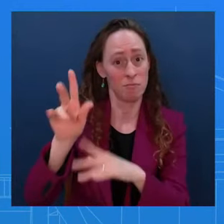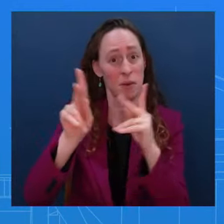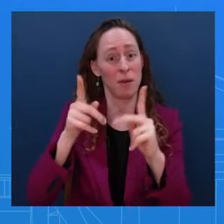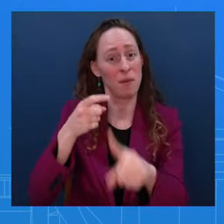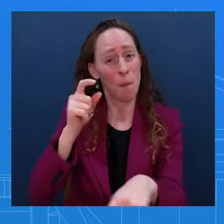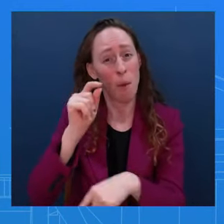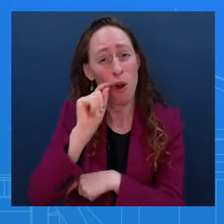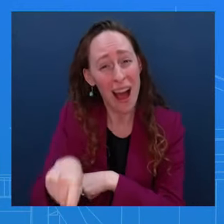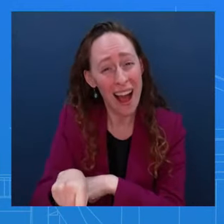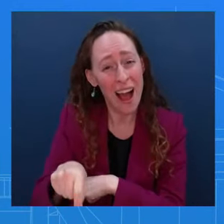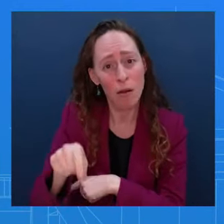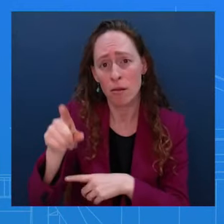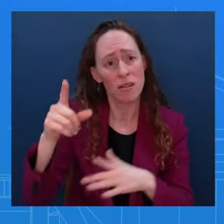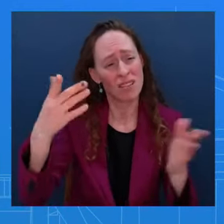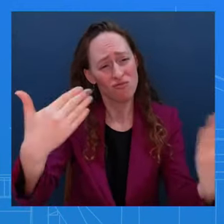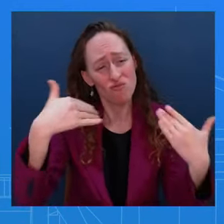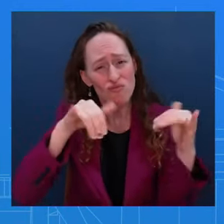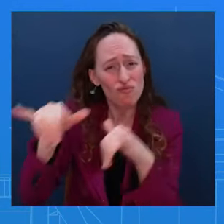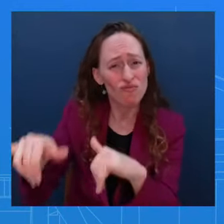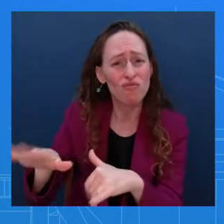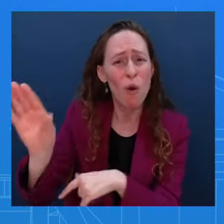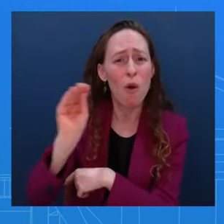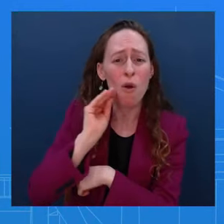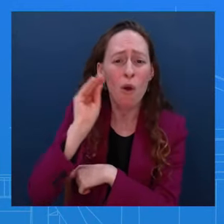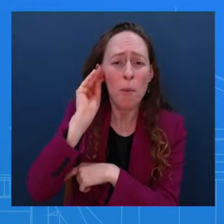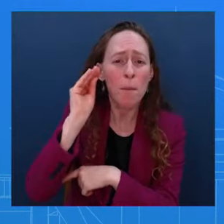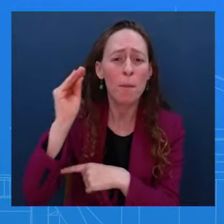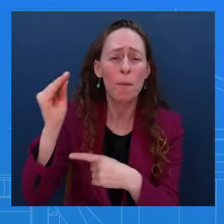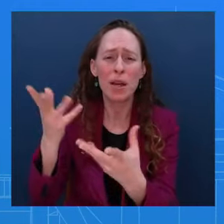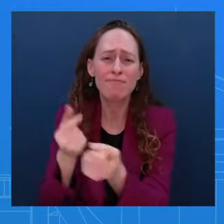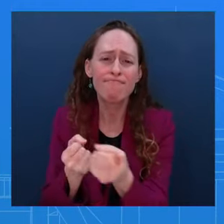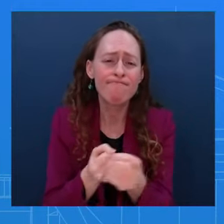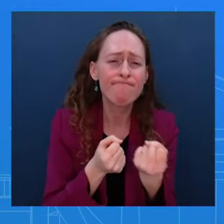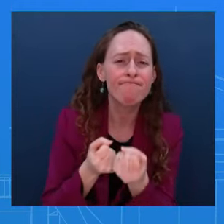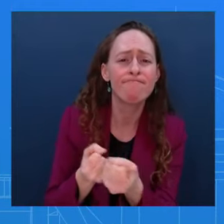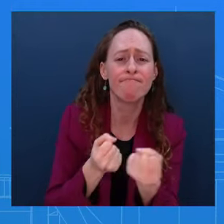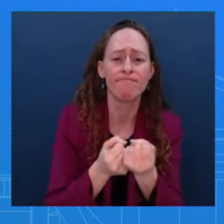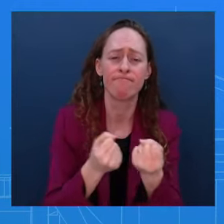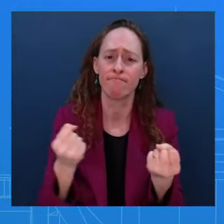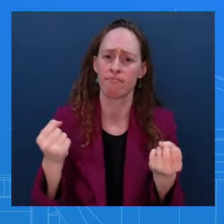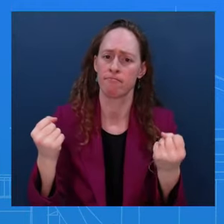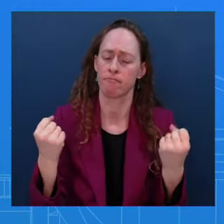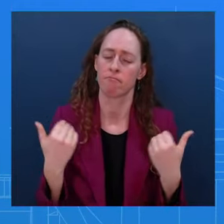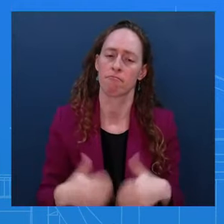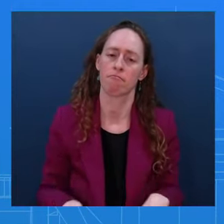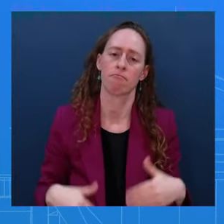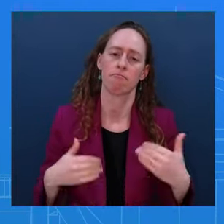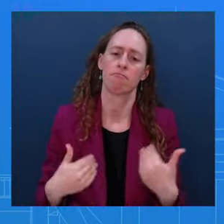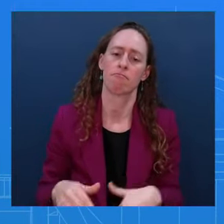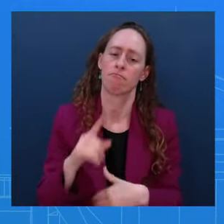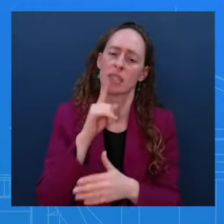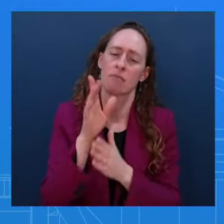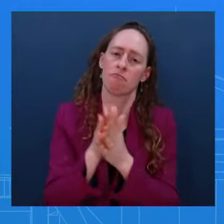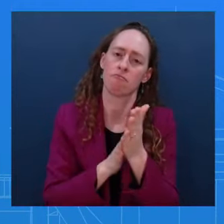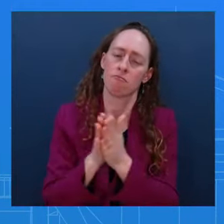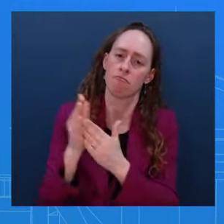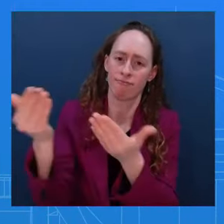in the support of the alliance and in Ukraine, and the president's looking very much forward to seeing both leaders here in Washington, D.C. Both at the same